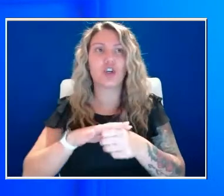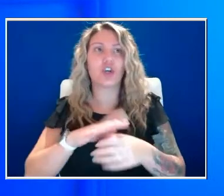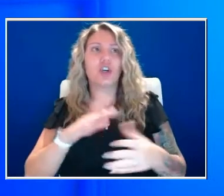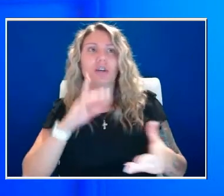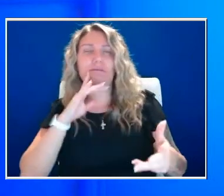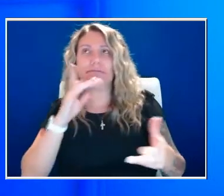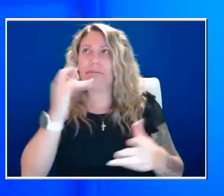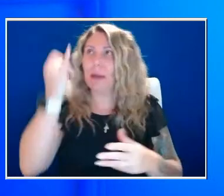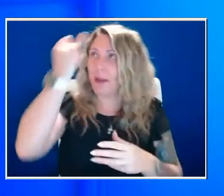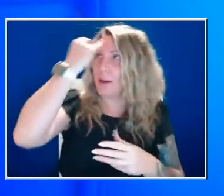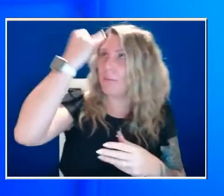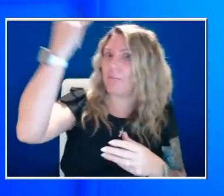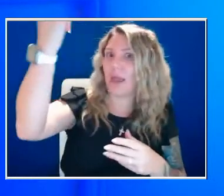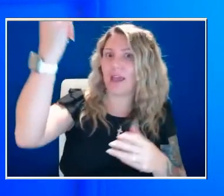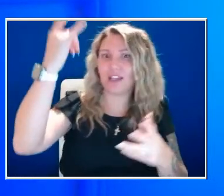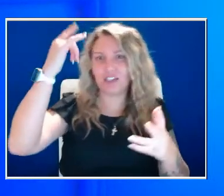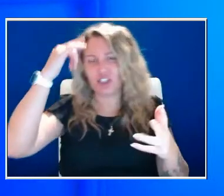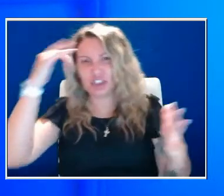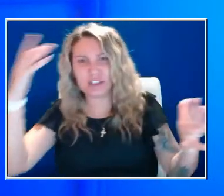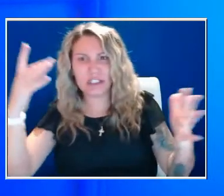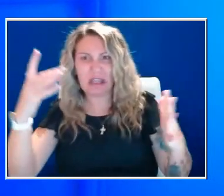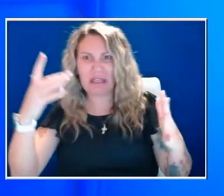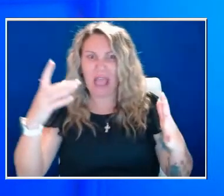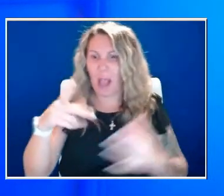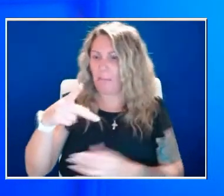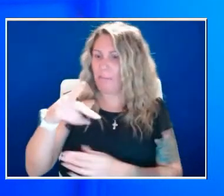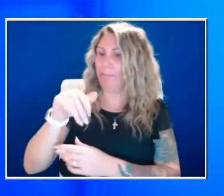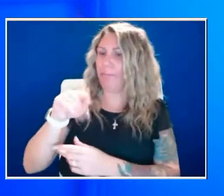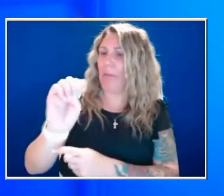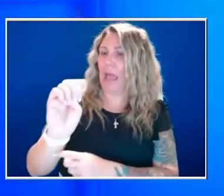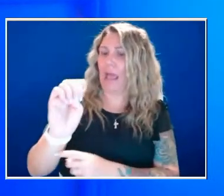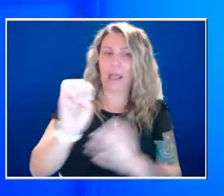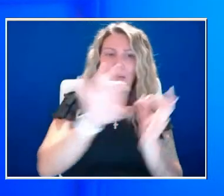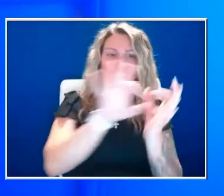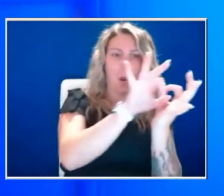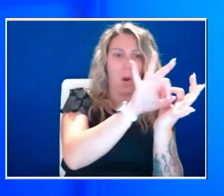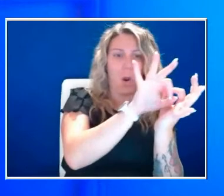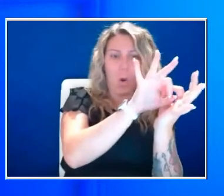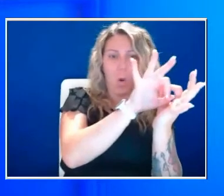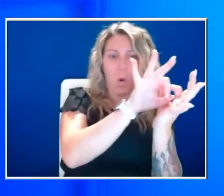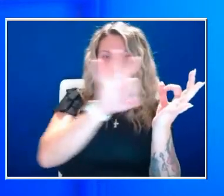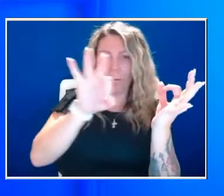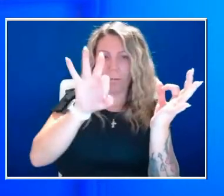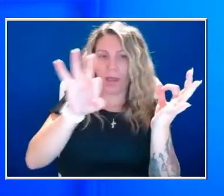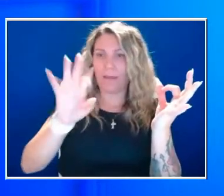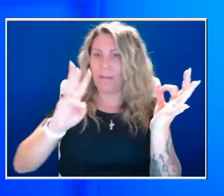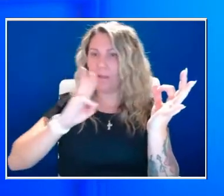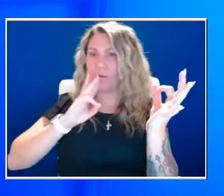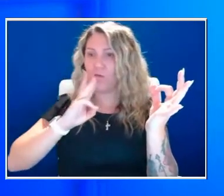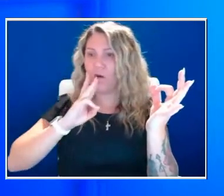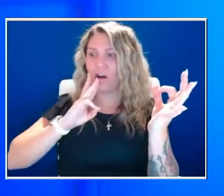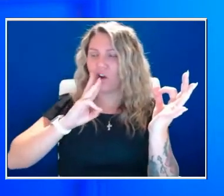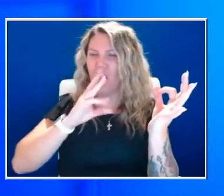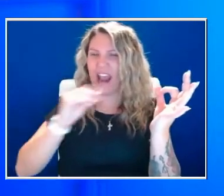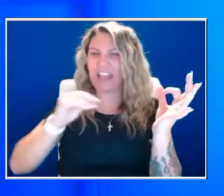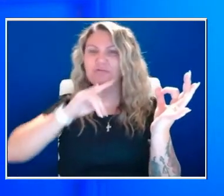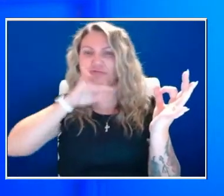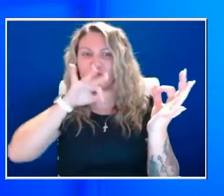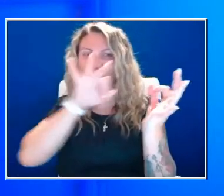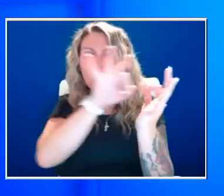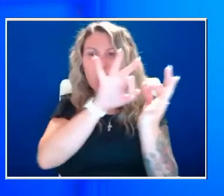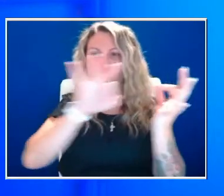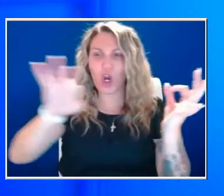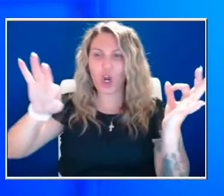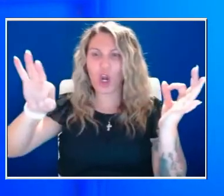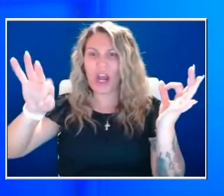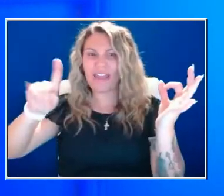connecting a pipe between your water main and your sewer, and eventually over time that high pressure water causes the sewer to back up, and